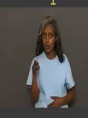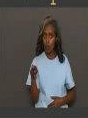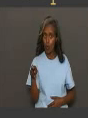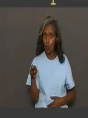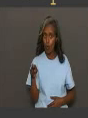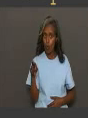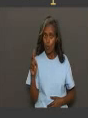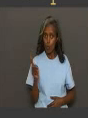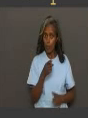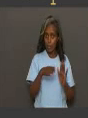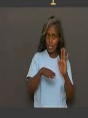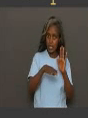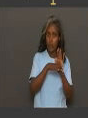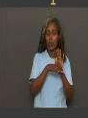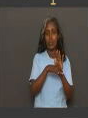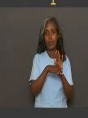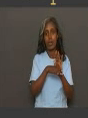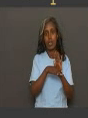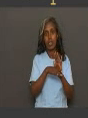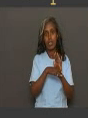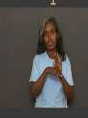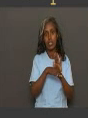will be denoted by